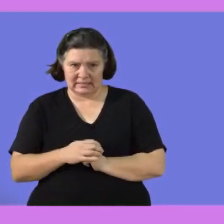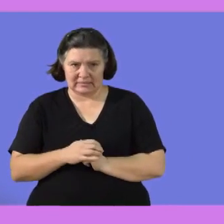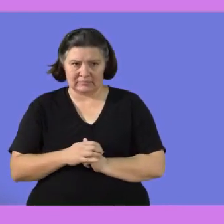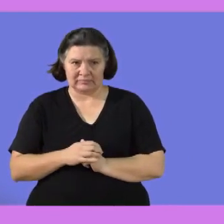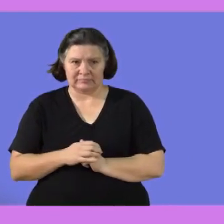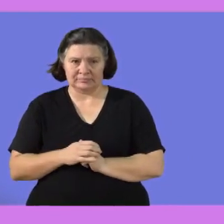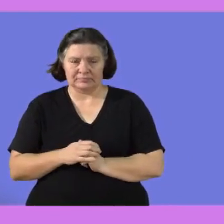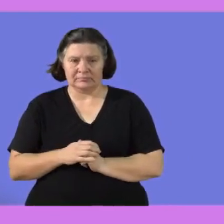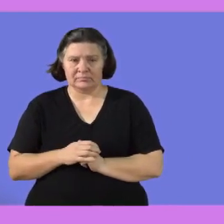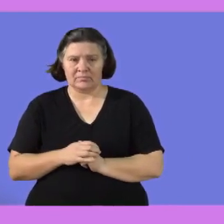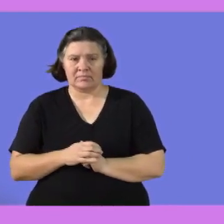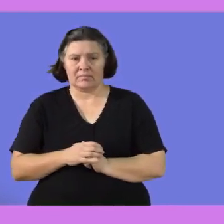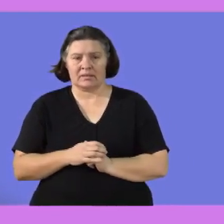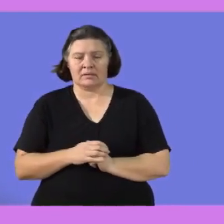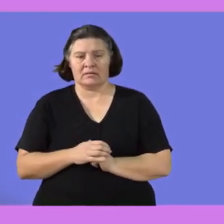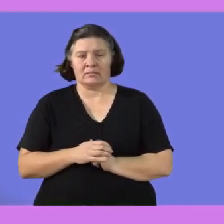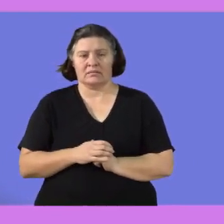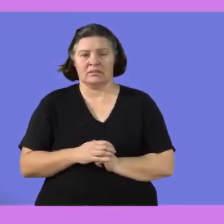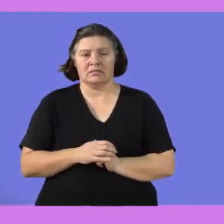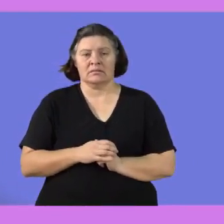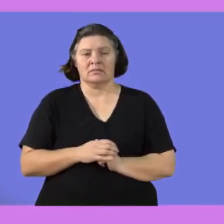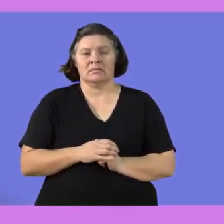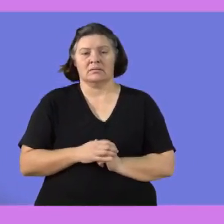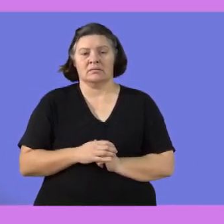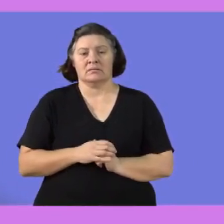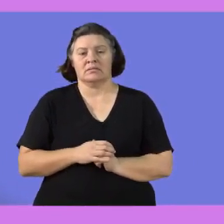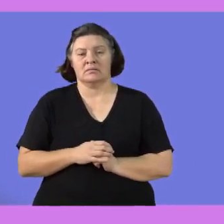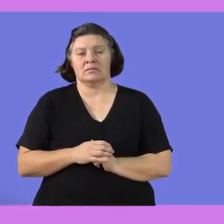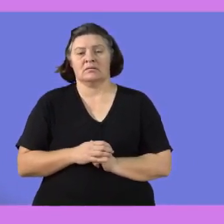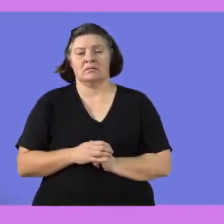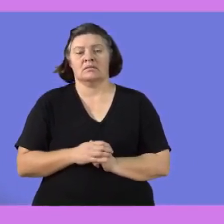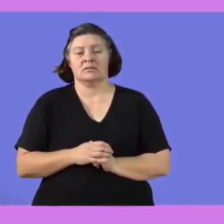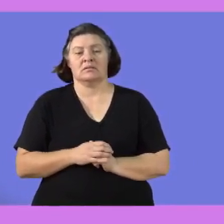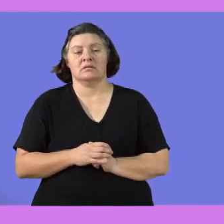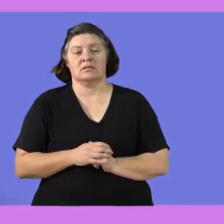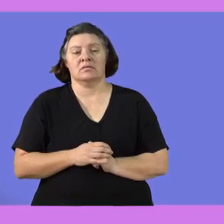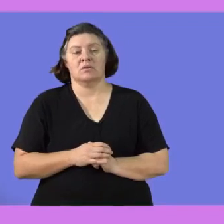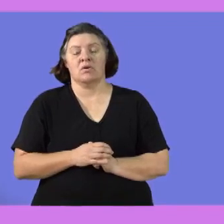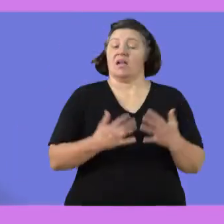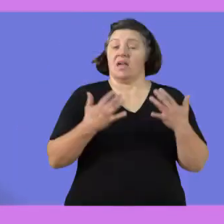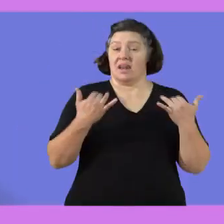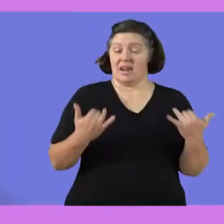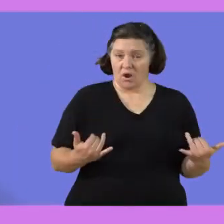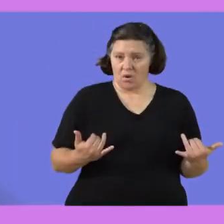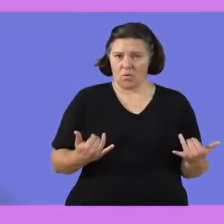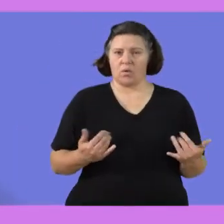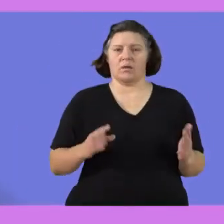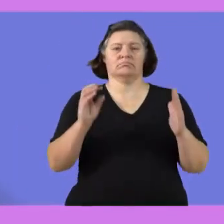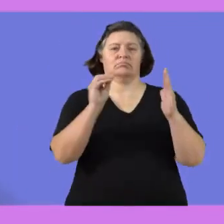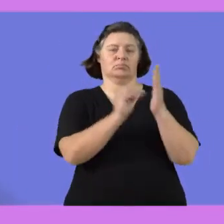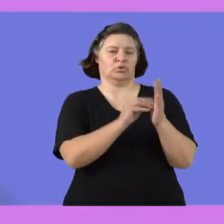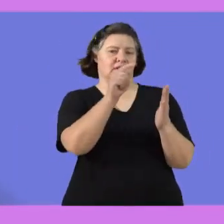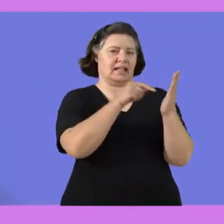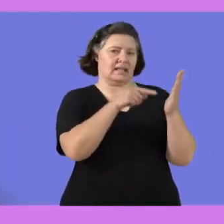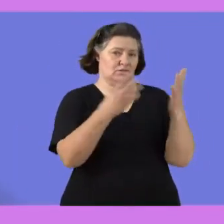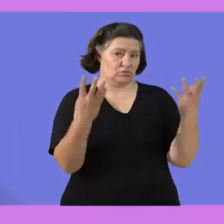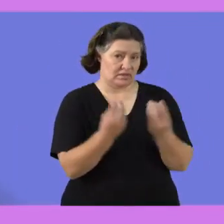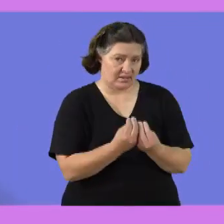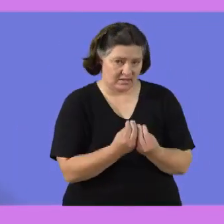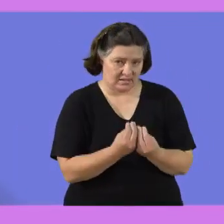the 30 wheelbarrows of the concrete which is needed. So now let us press